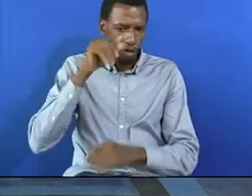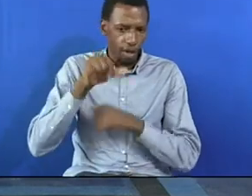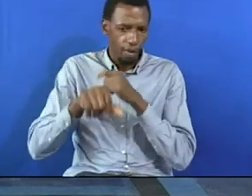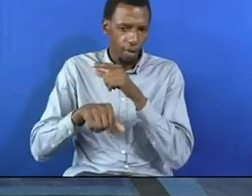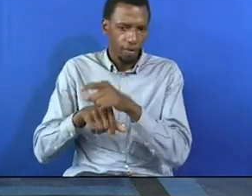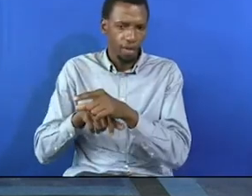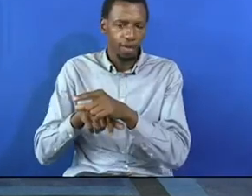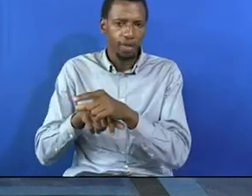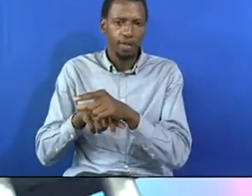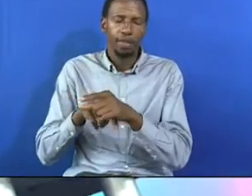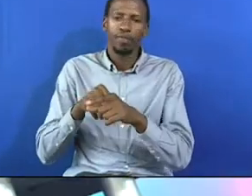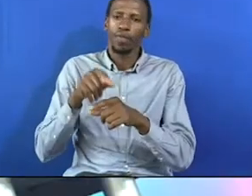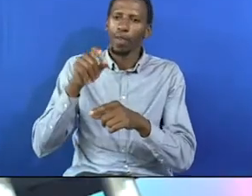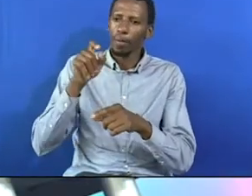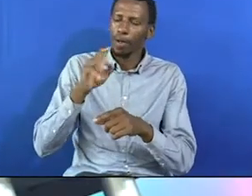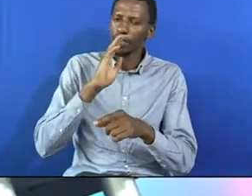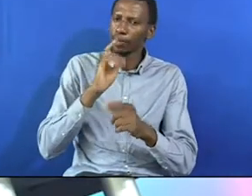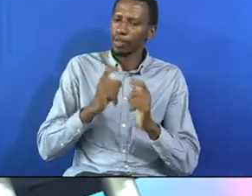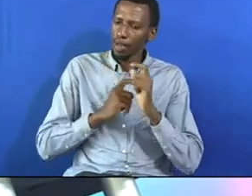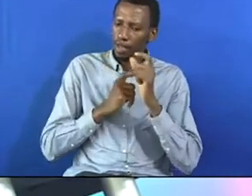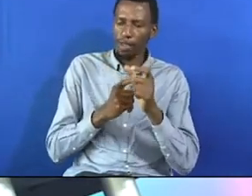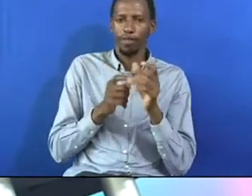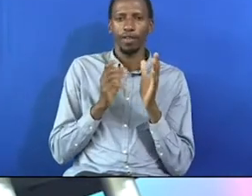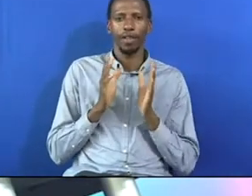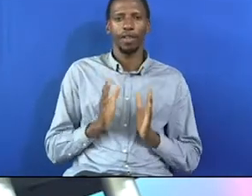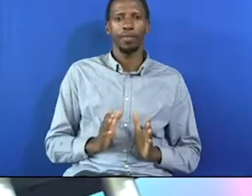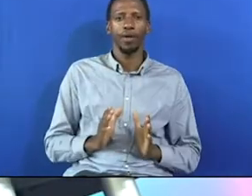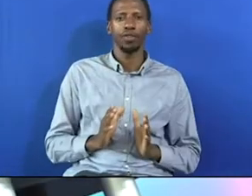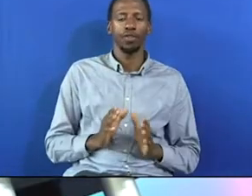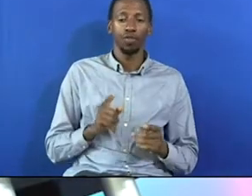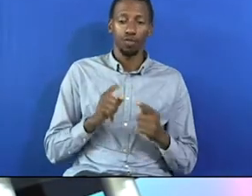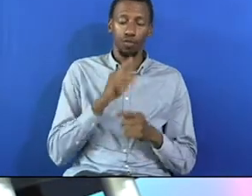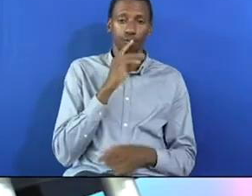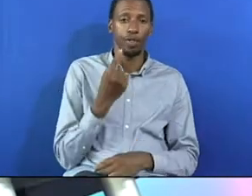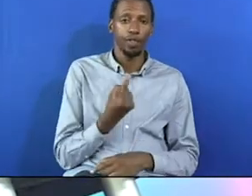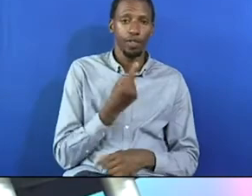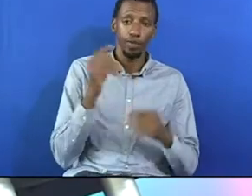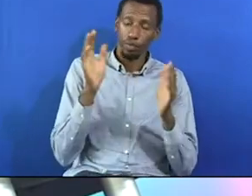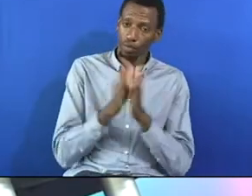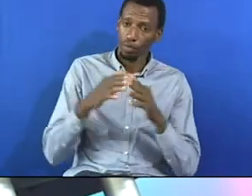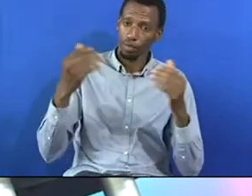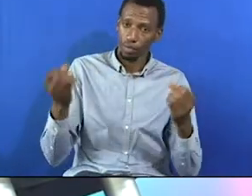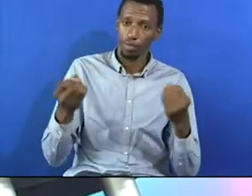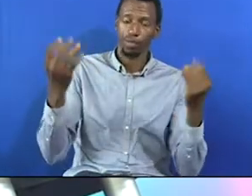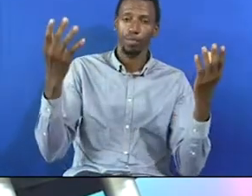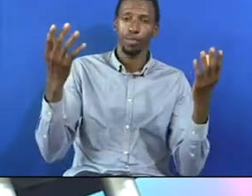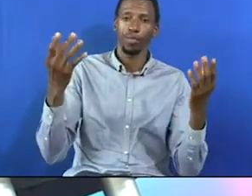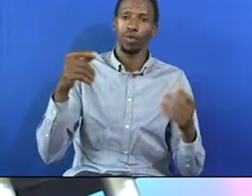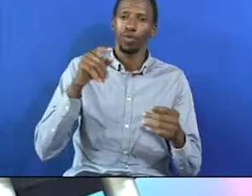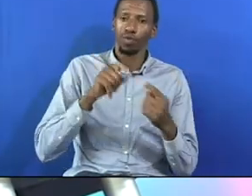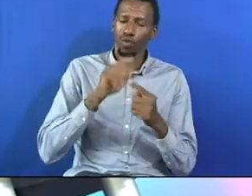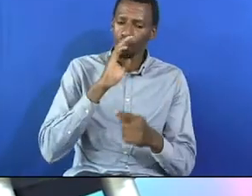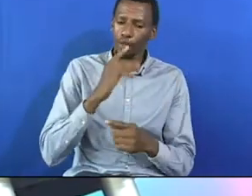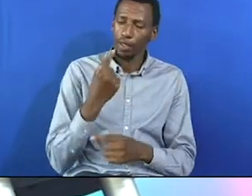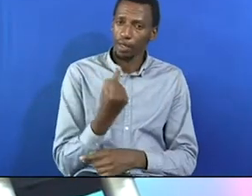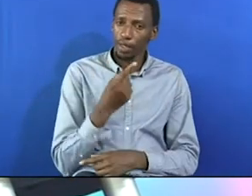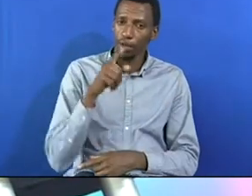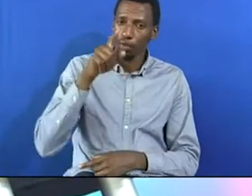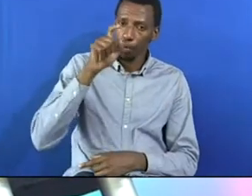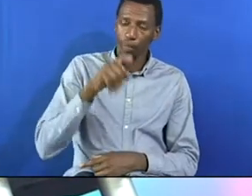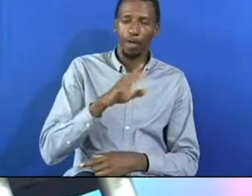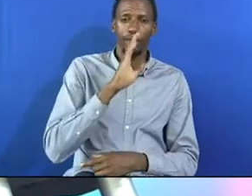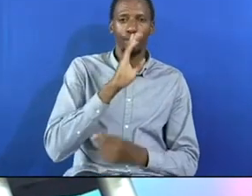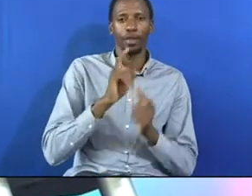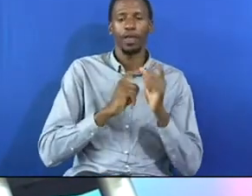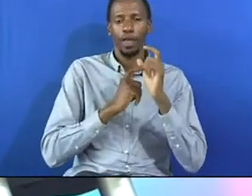it takes a gifted person to be single. Hallelujah. To be single, you must be what?